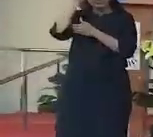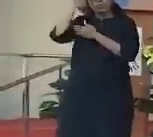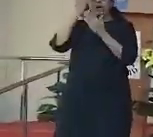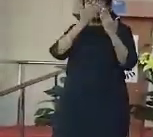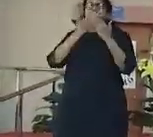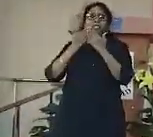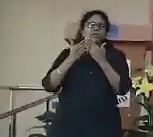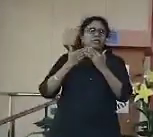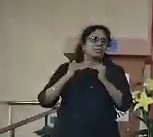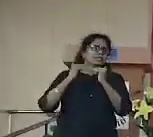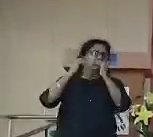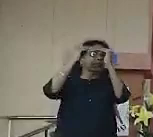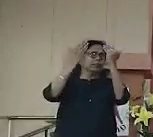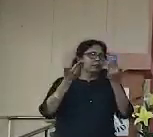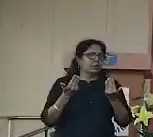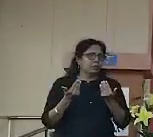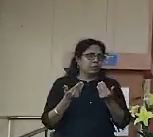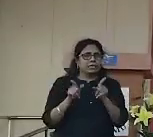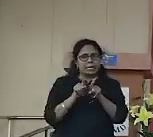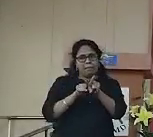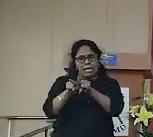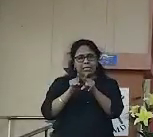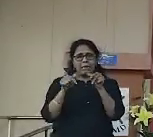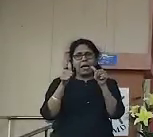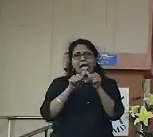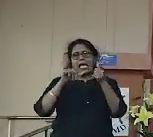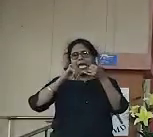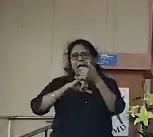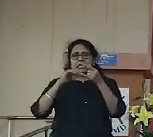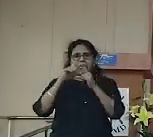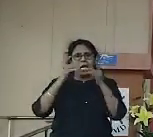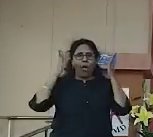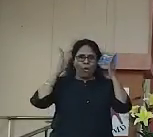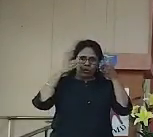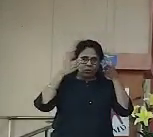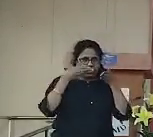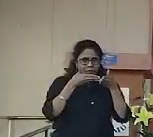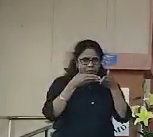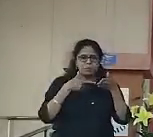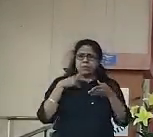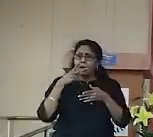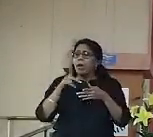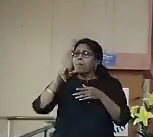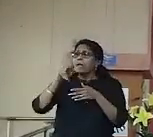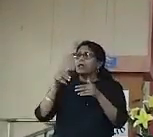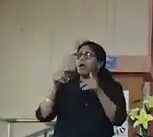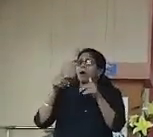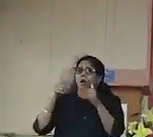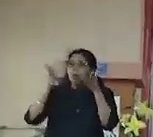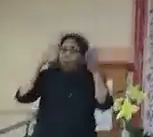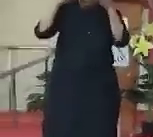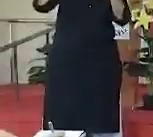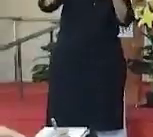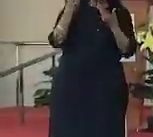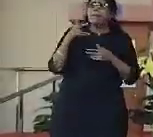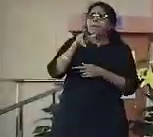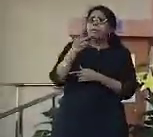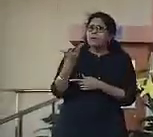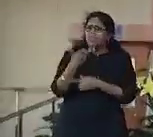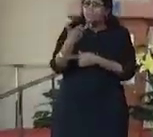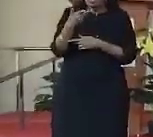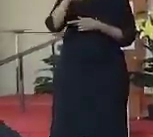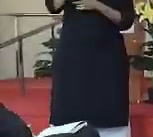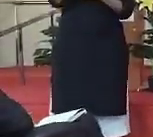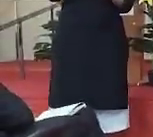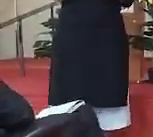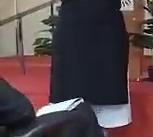this is for example autism spectrum disorder, the diagnosis given. So we need to know what is autism, we need to know what are the characteristics, we need to know